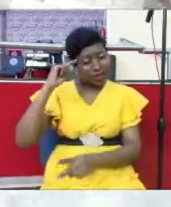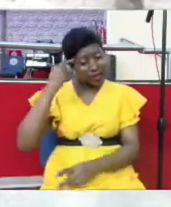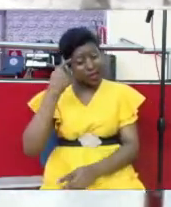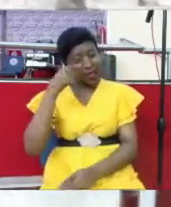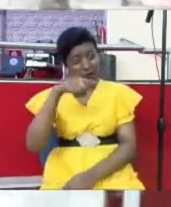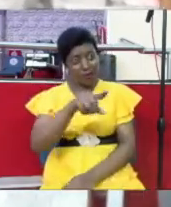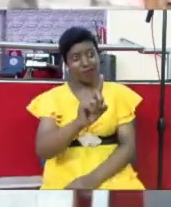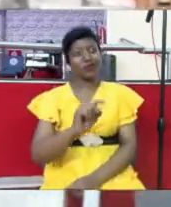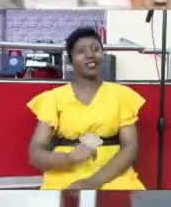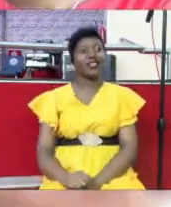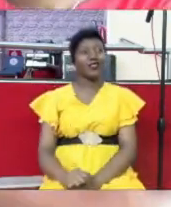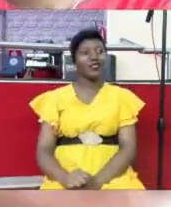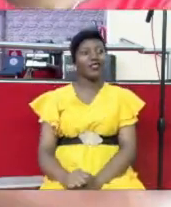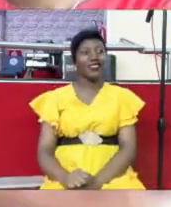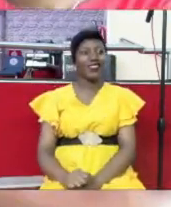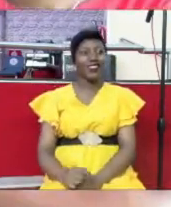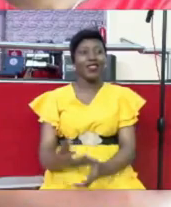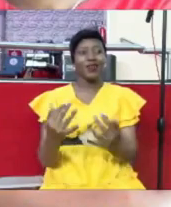Why did you keep quiet?